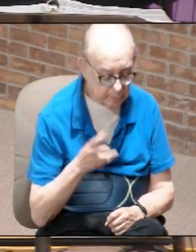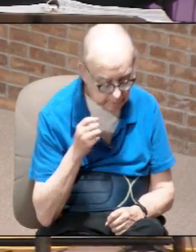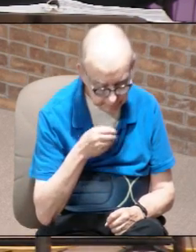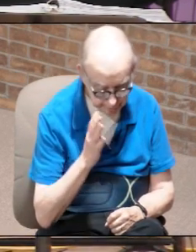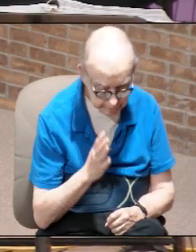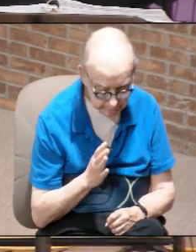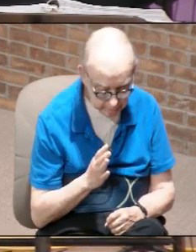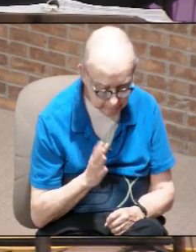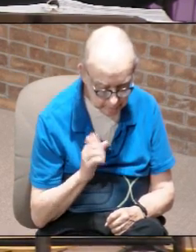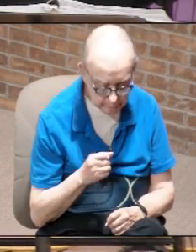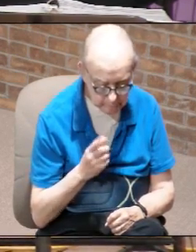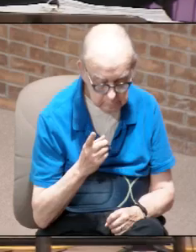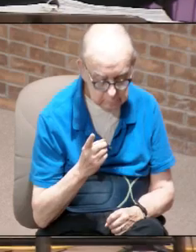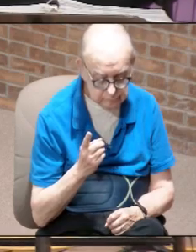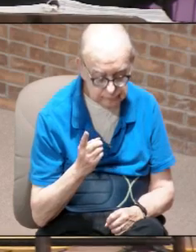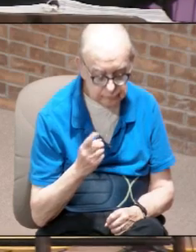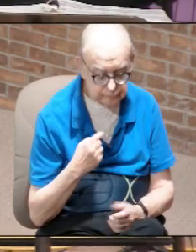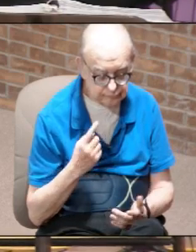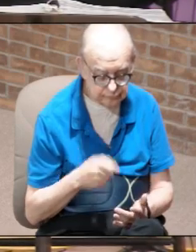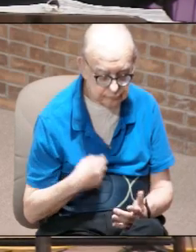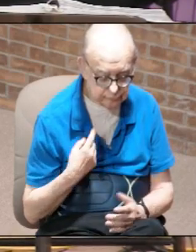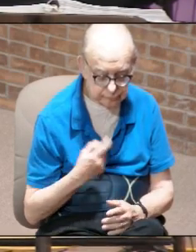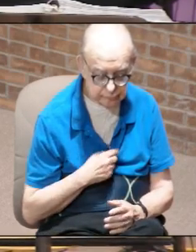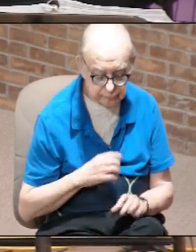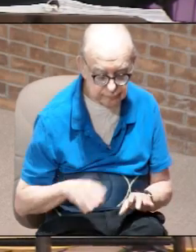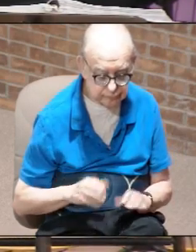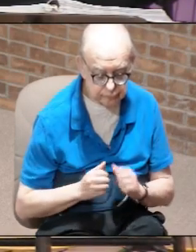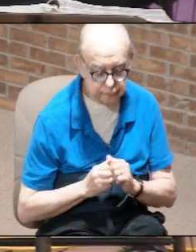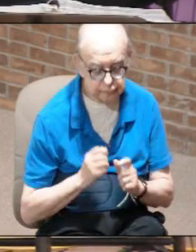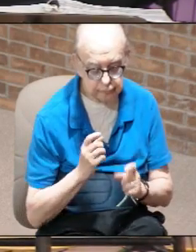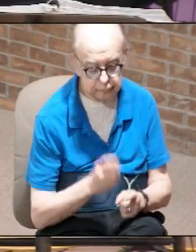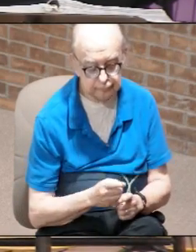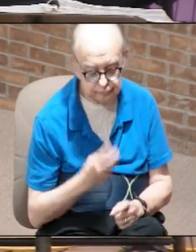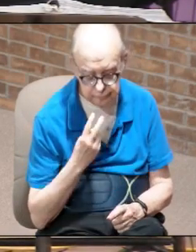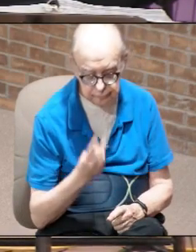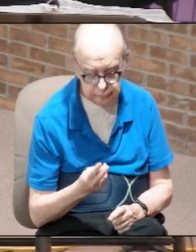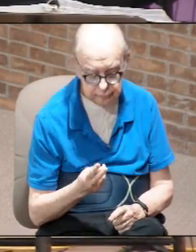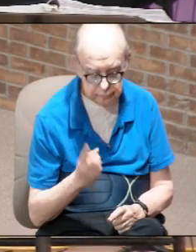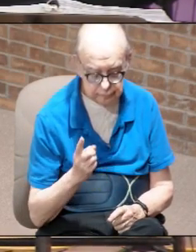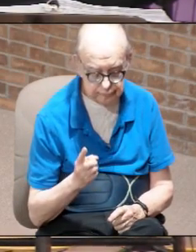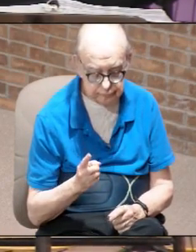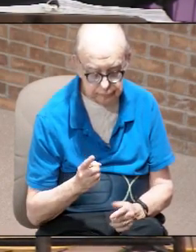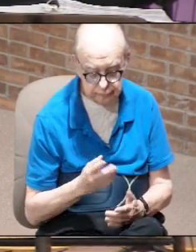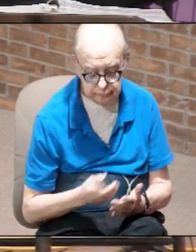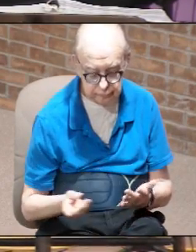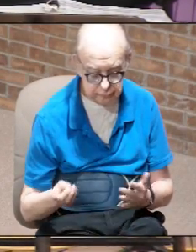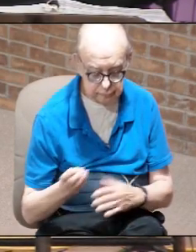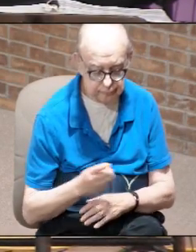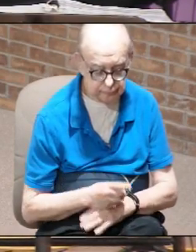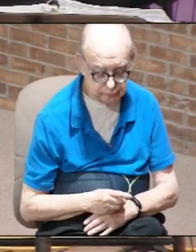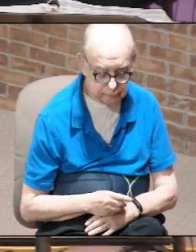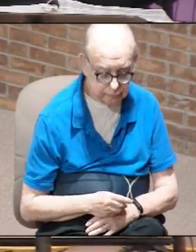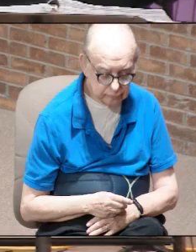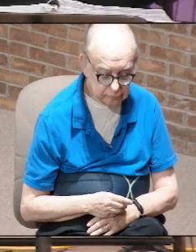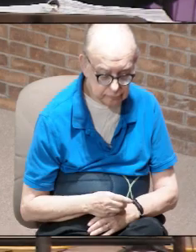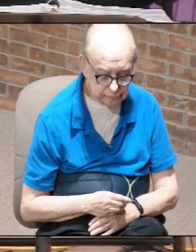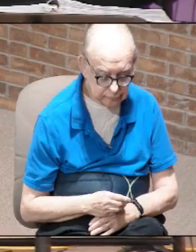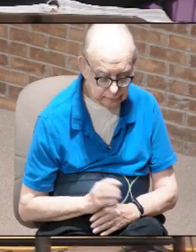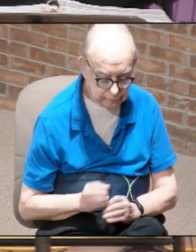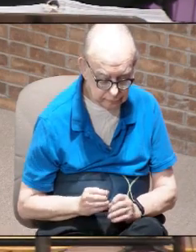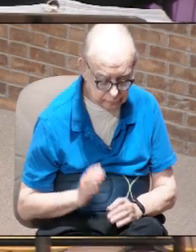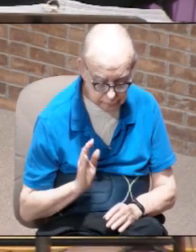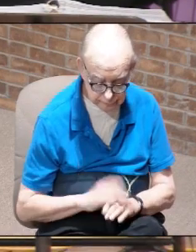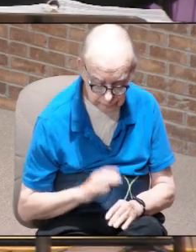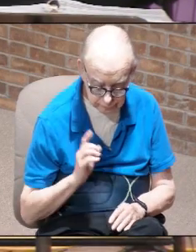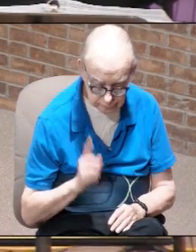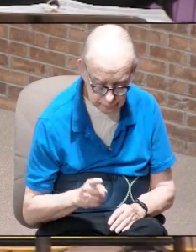We need to understand, what are we going to do with our gifts? You see, because one of these days, and I've told you, and I've warned